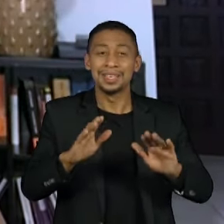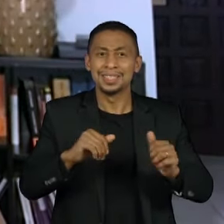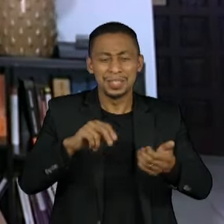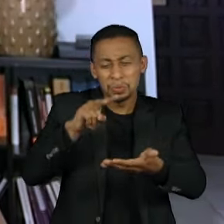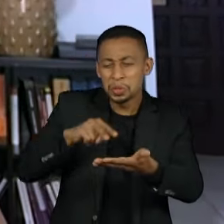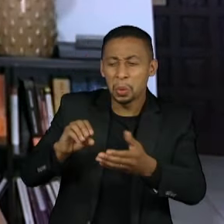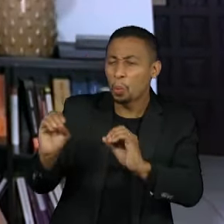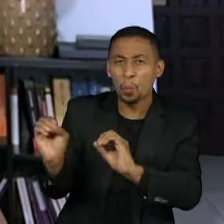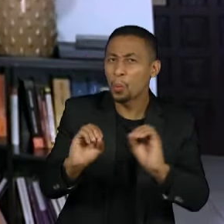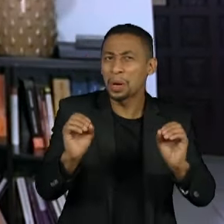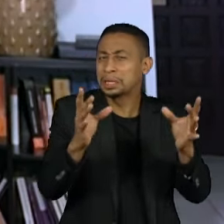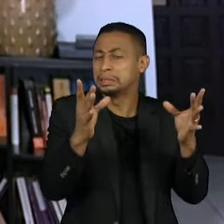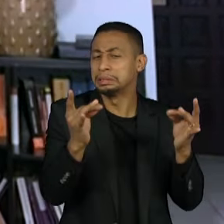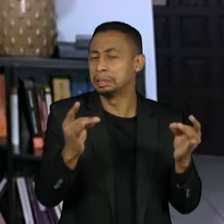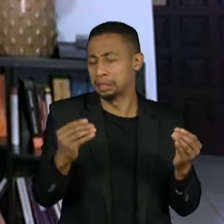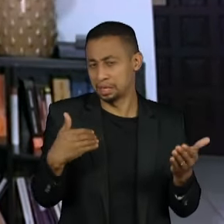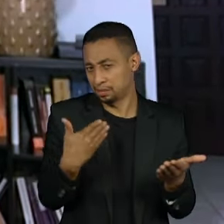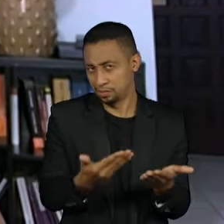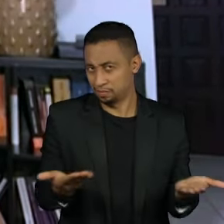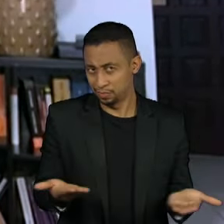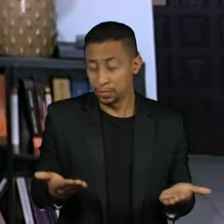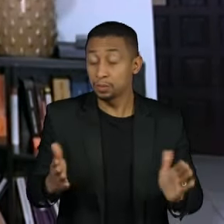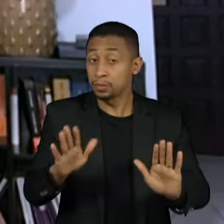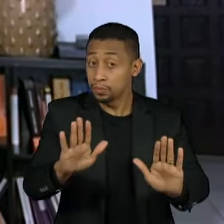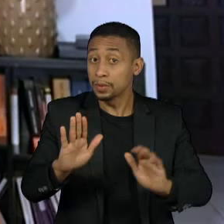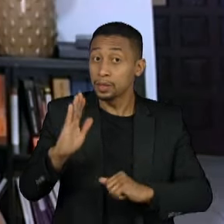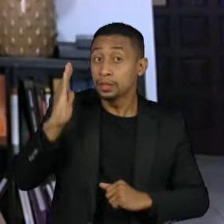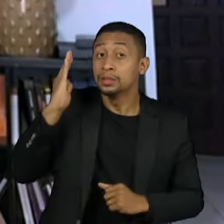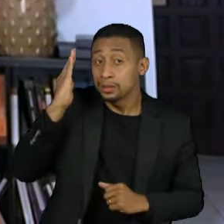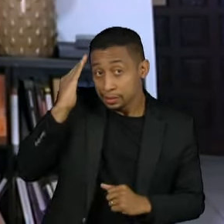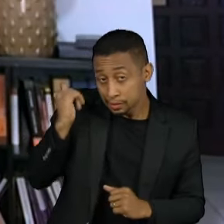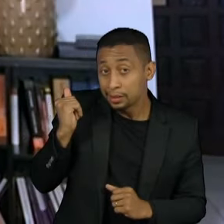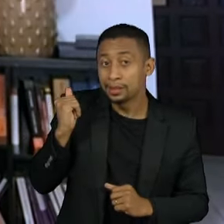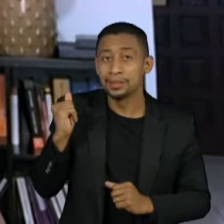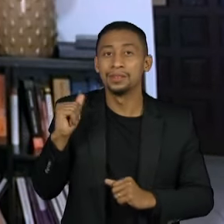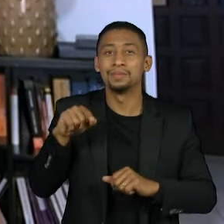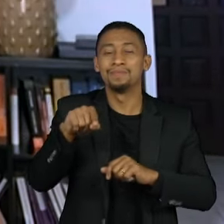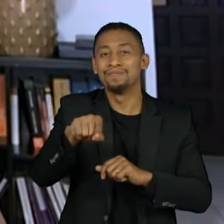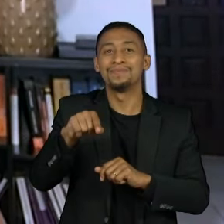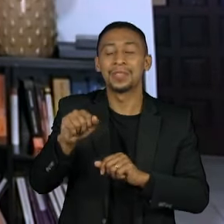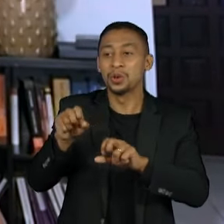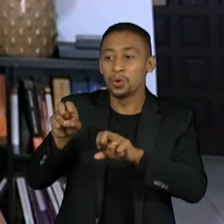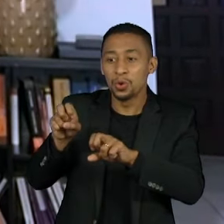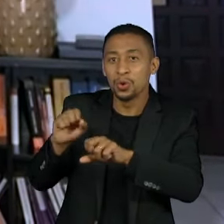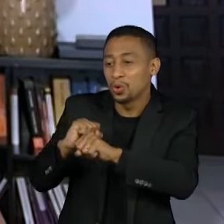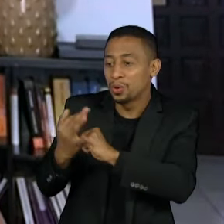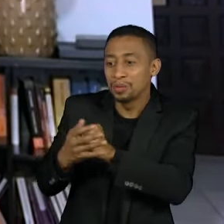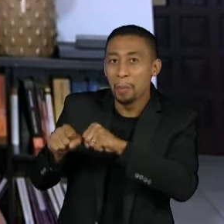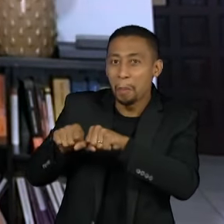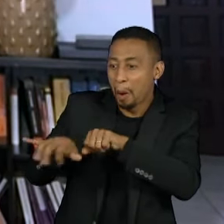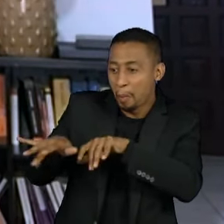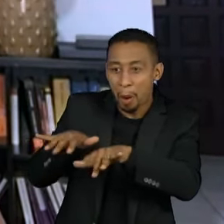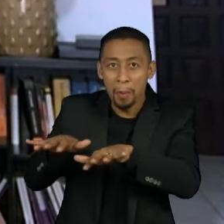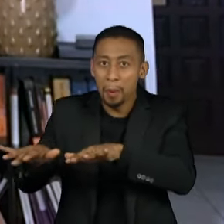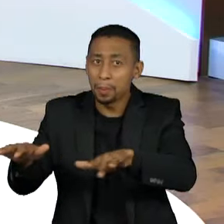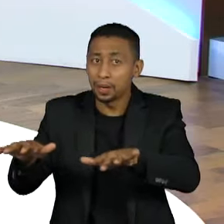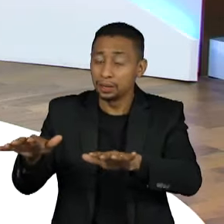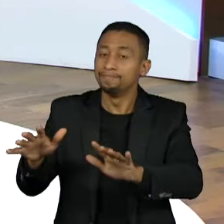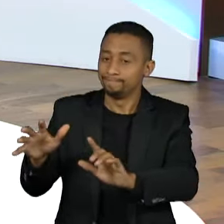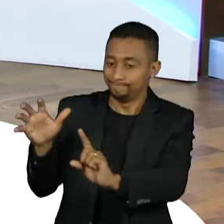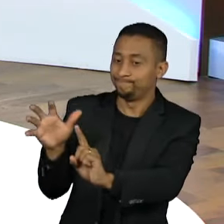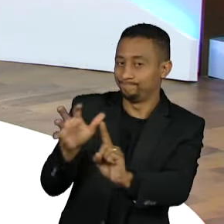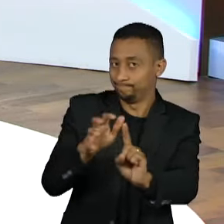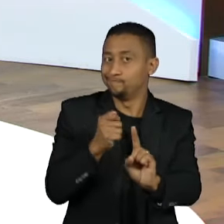recently, but I do know that that the virus effects are still